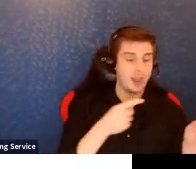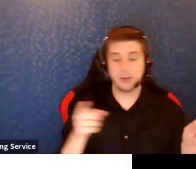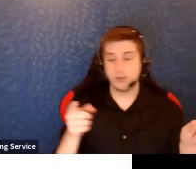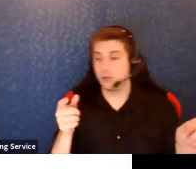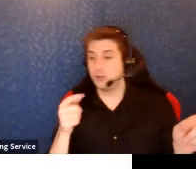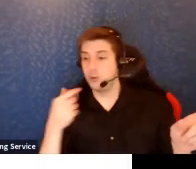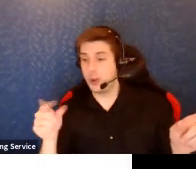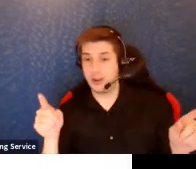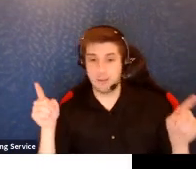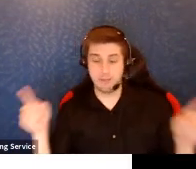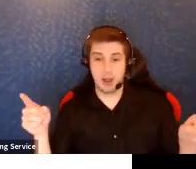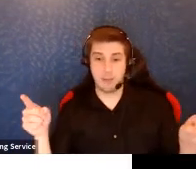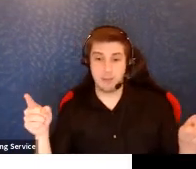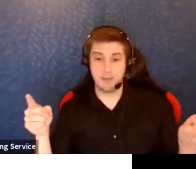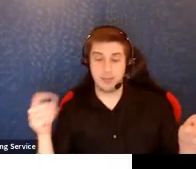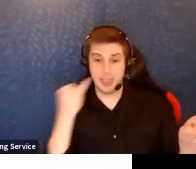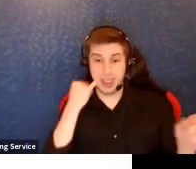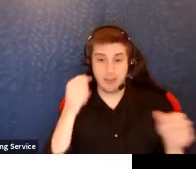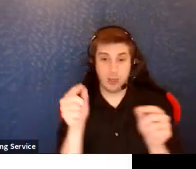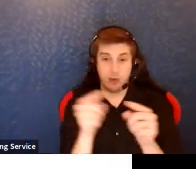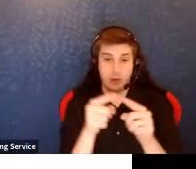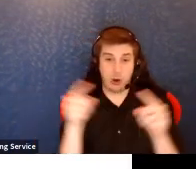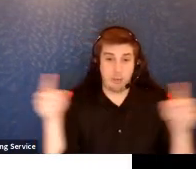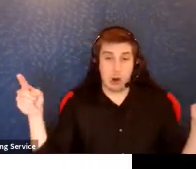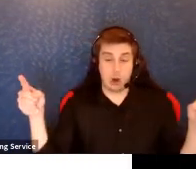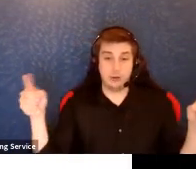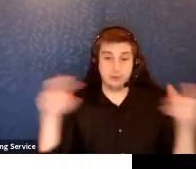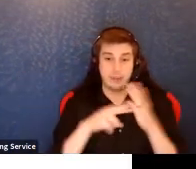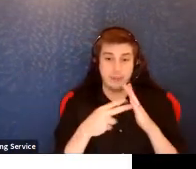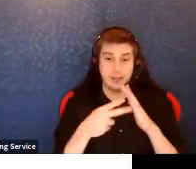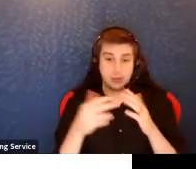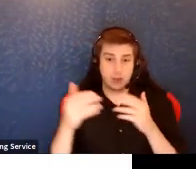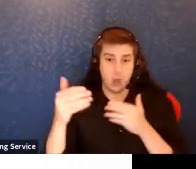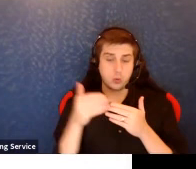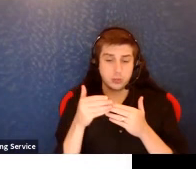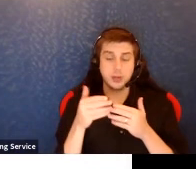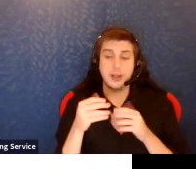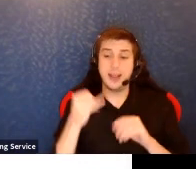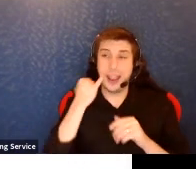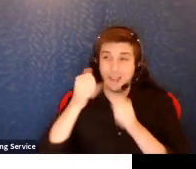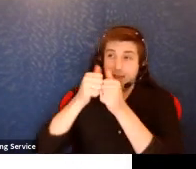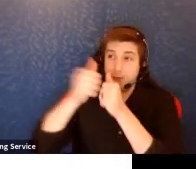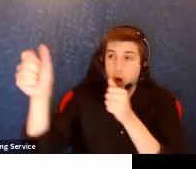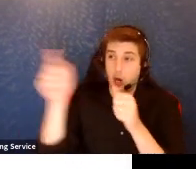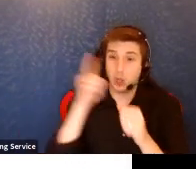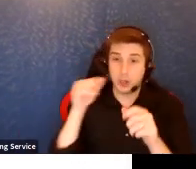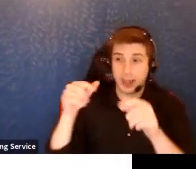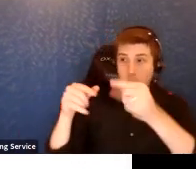far apart, that means my drone is close. If they were closer together, that means my drone was farther away.